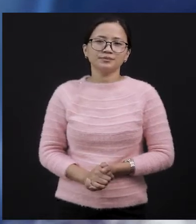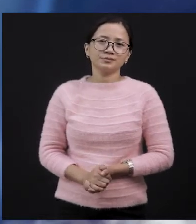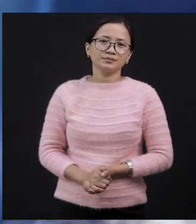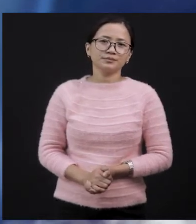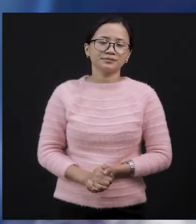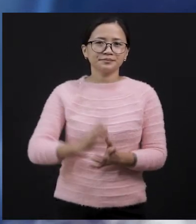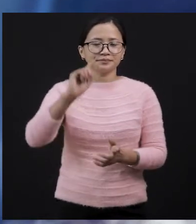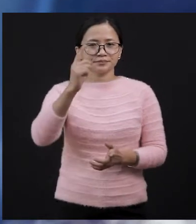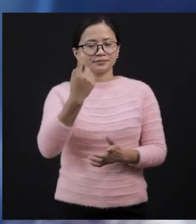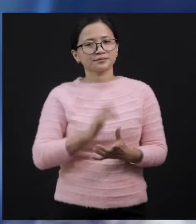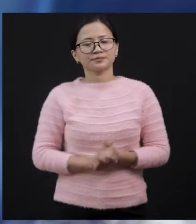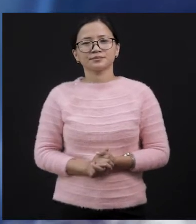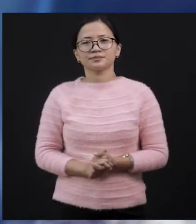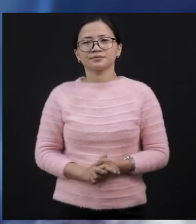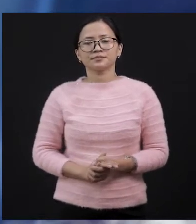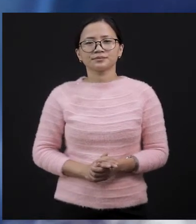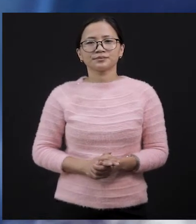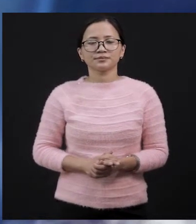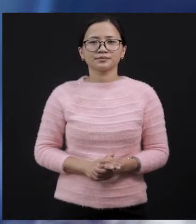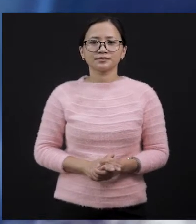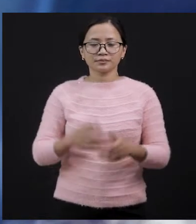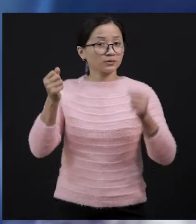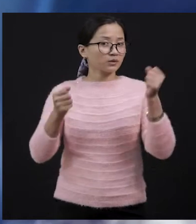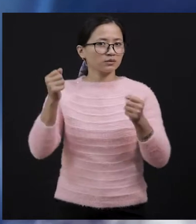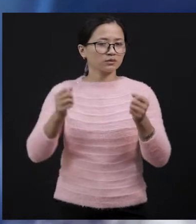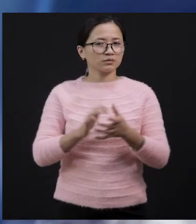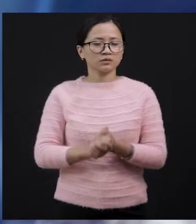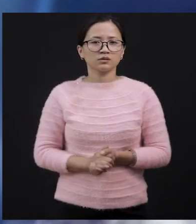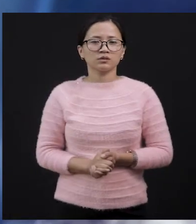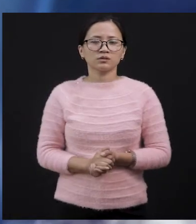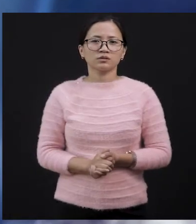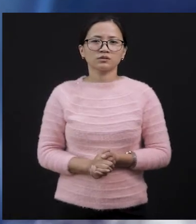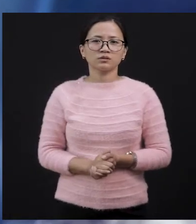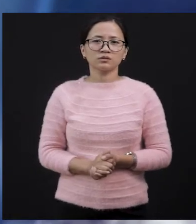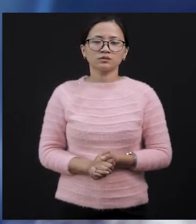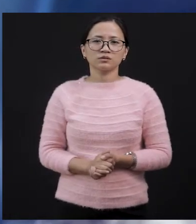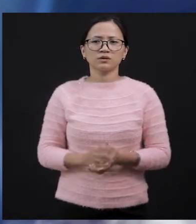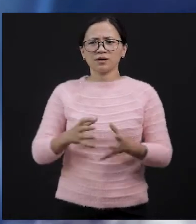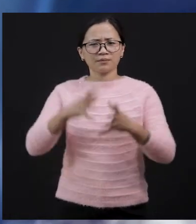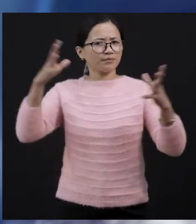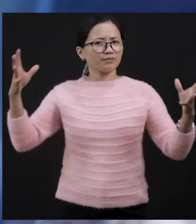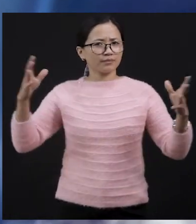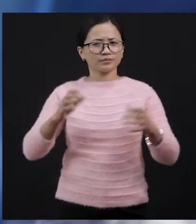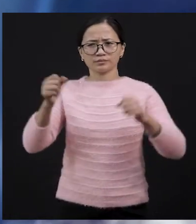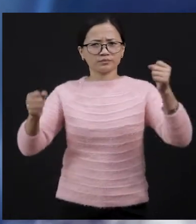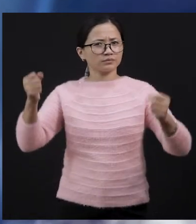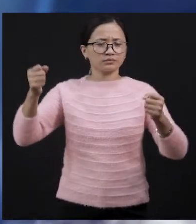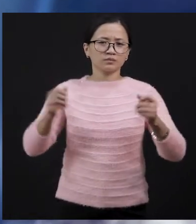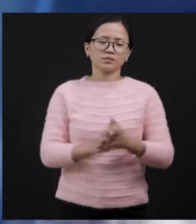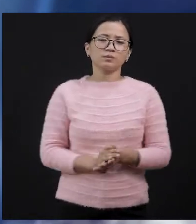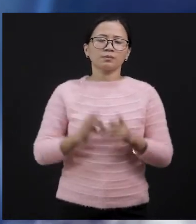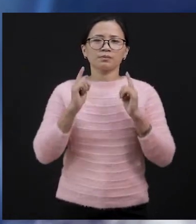So not only from cars, not only from the big vehicles, but there